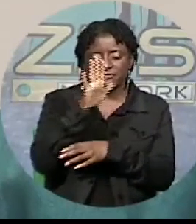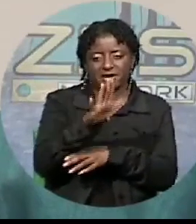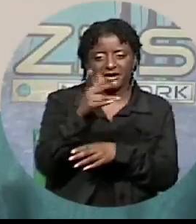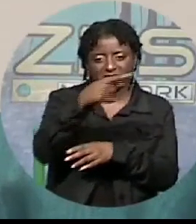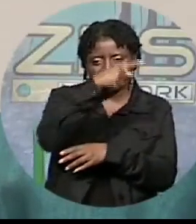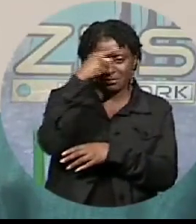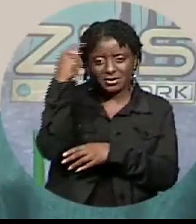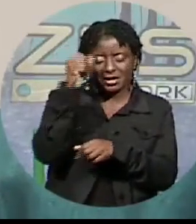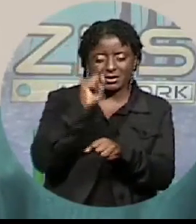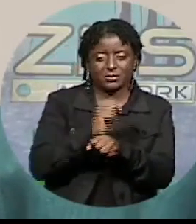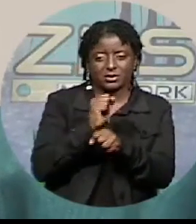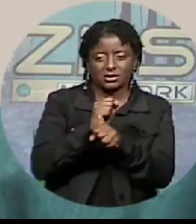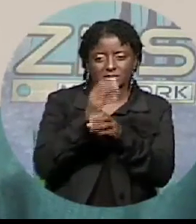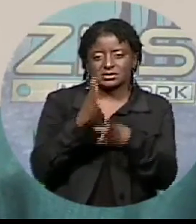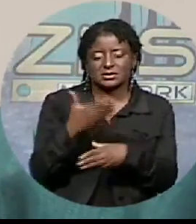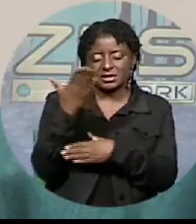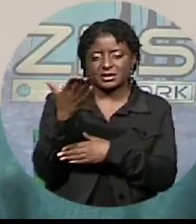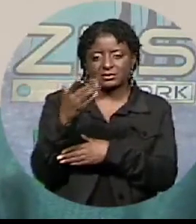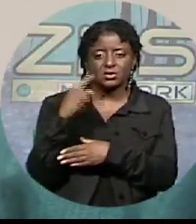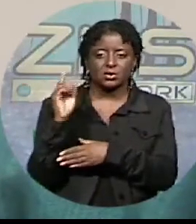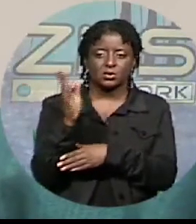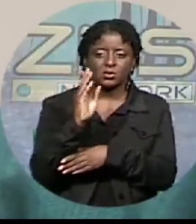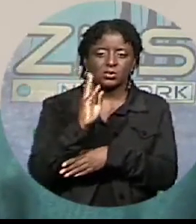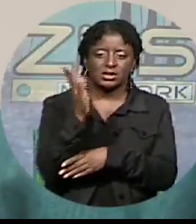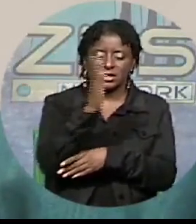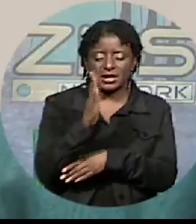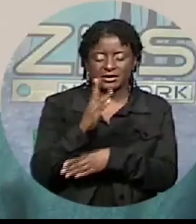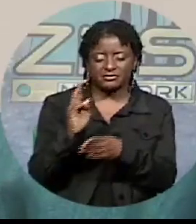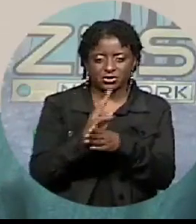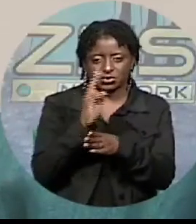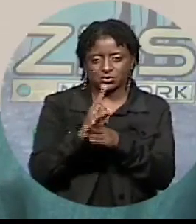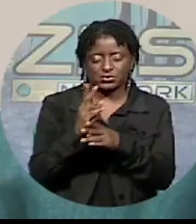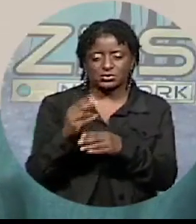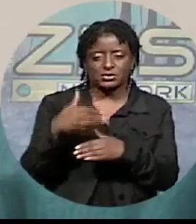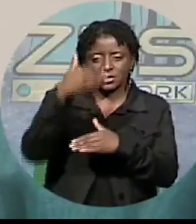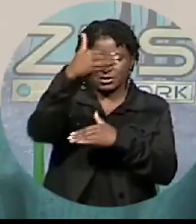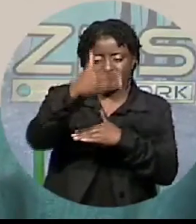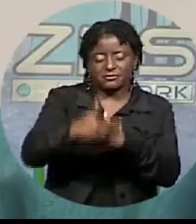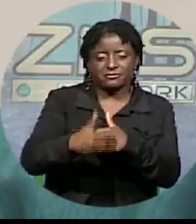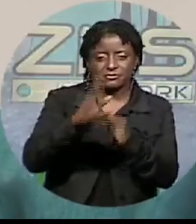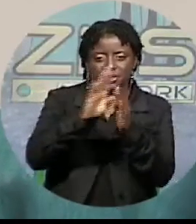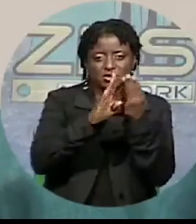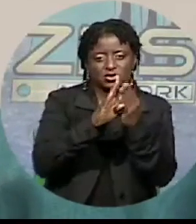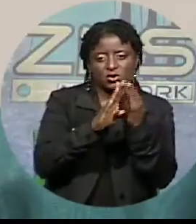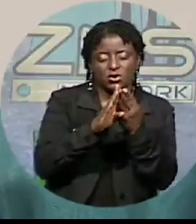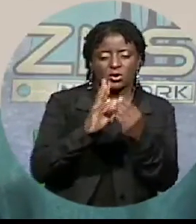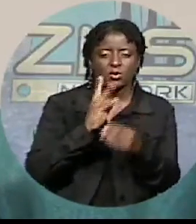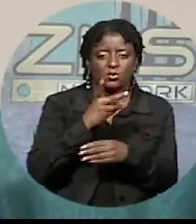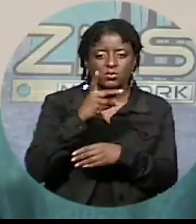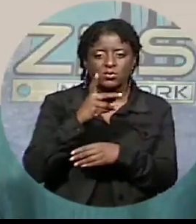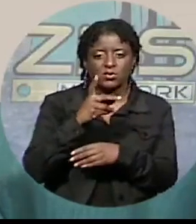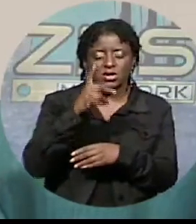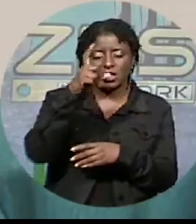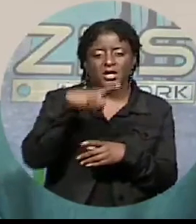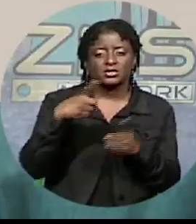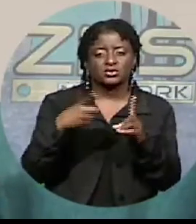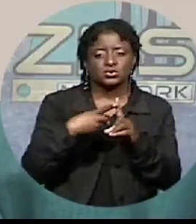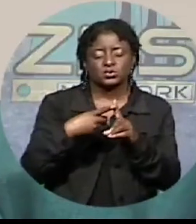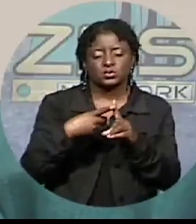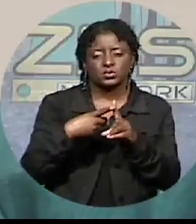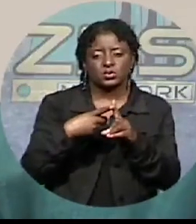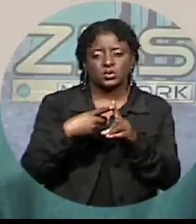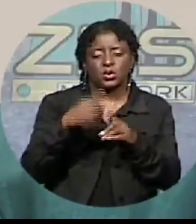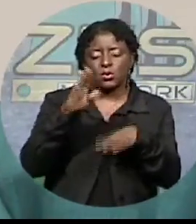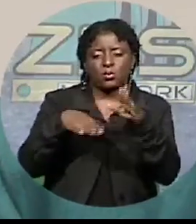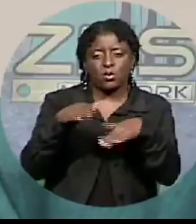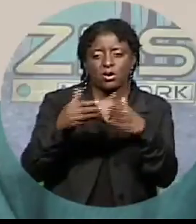door. We had to walk through the back door. Now, this is a government department. But this is